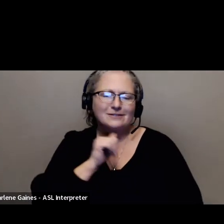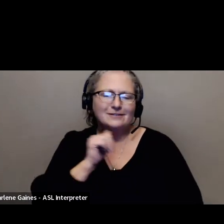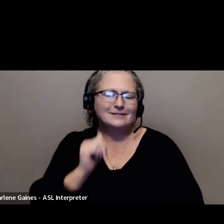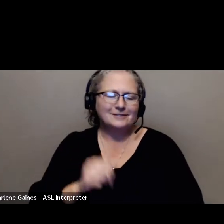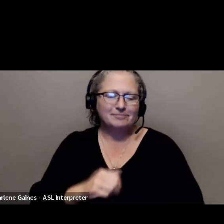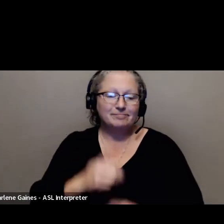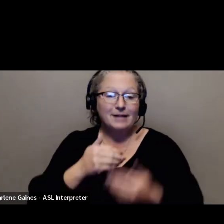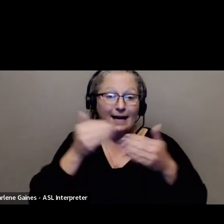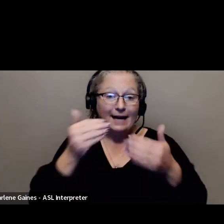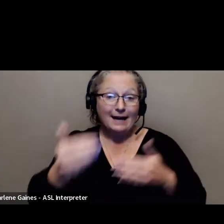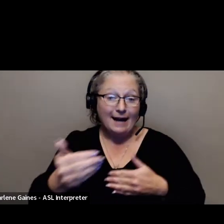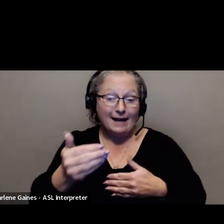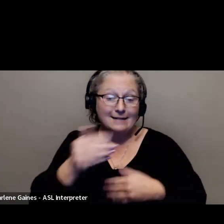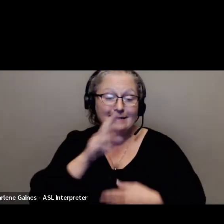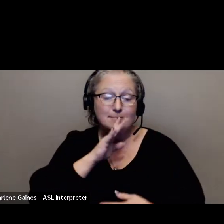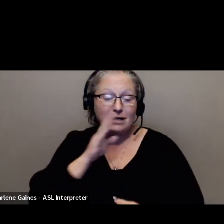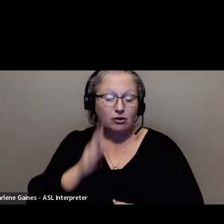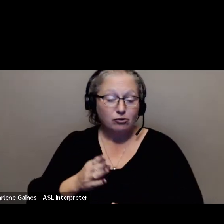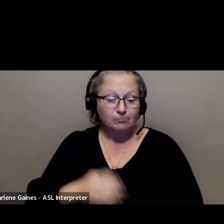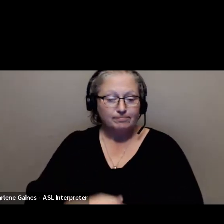Who's our next speaker?